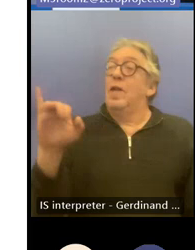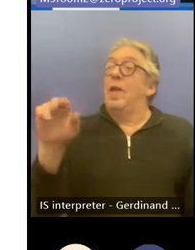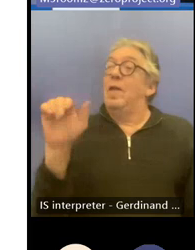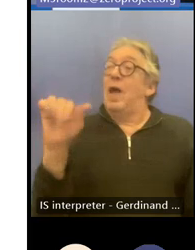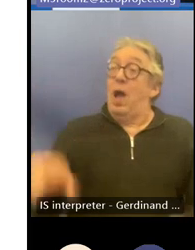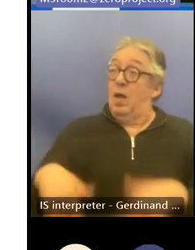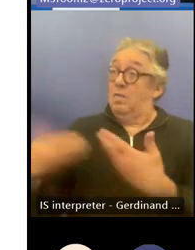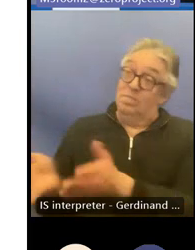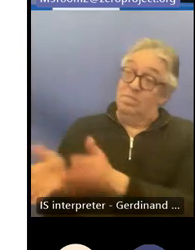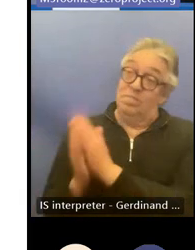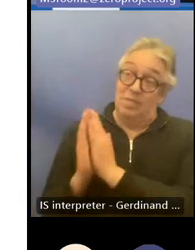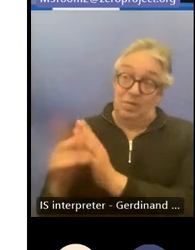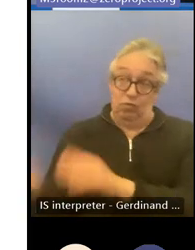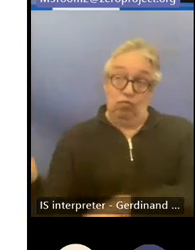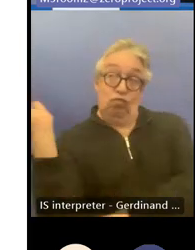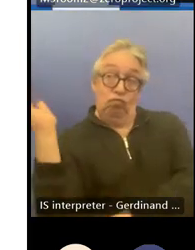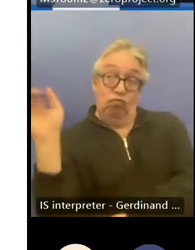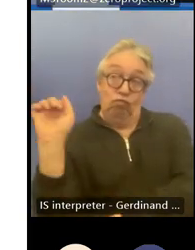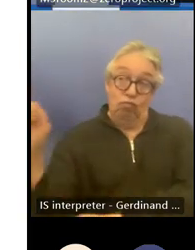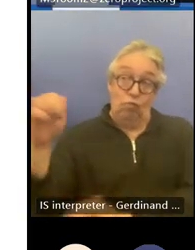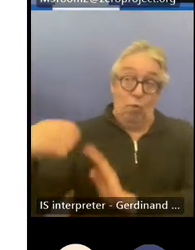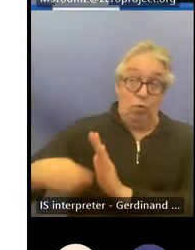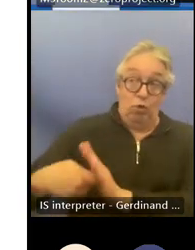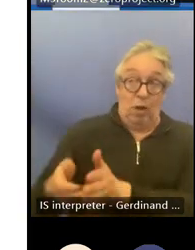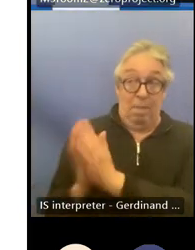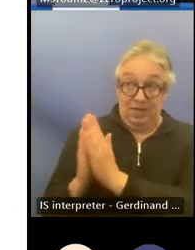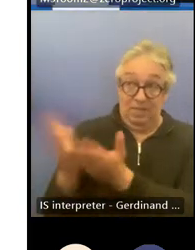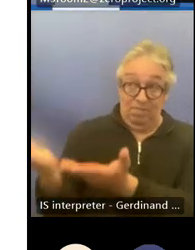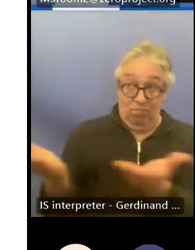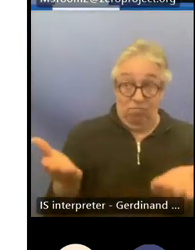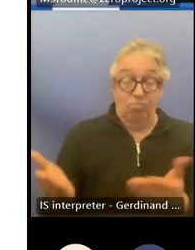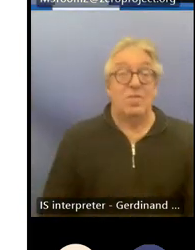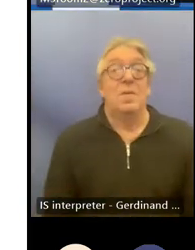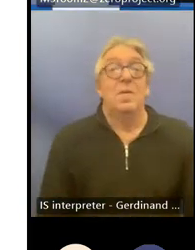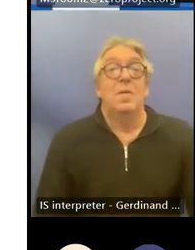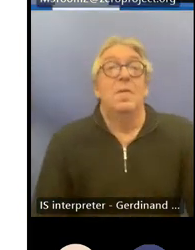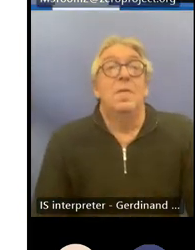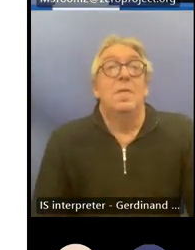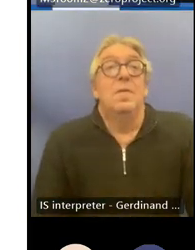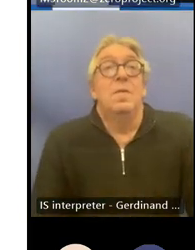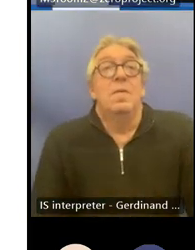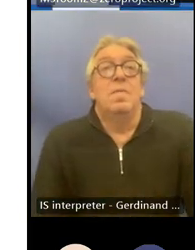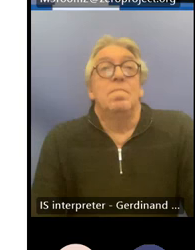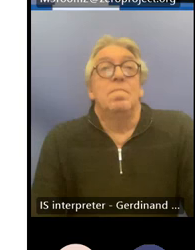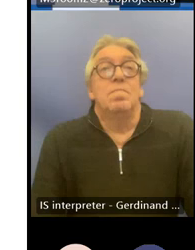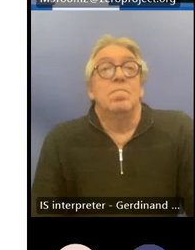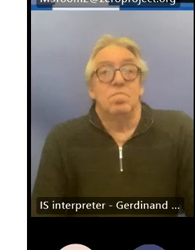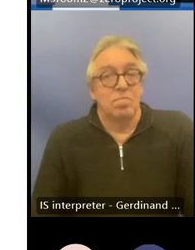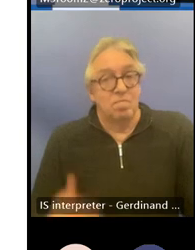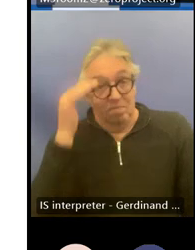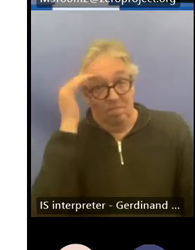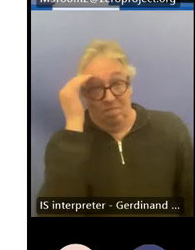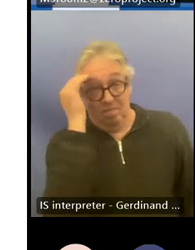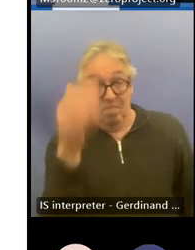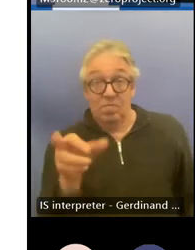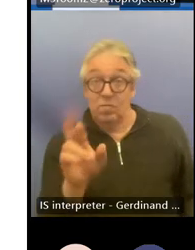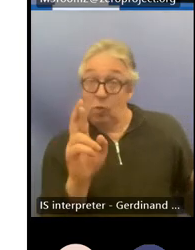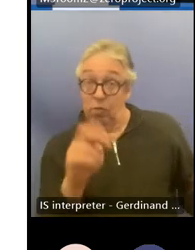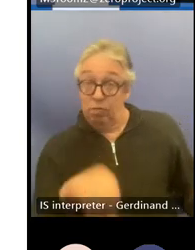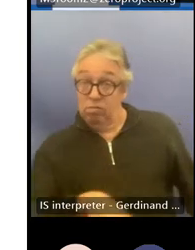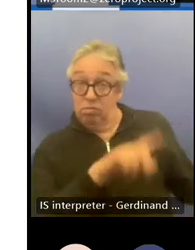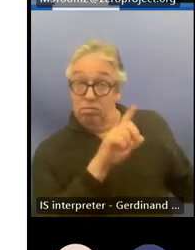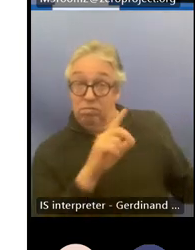please speak about your project, please. Right. I hope the presentation is visible